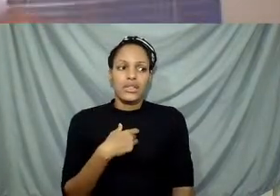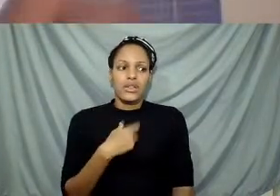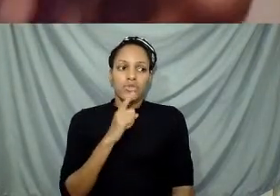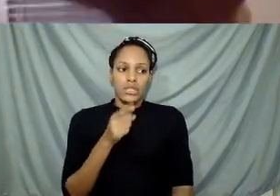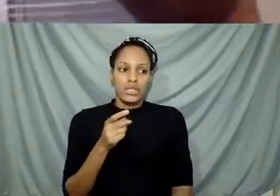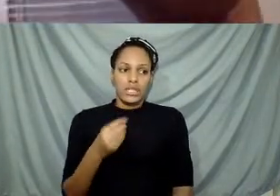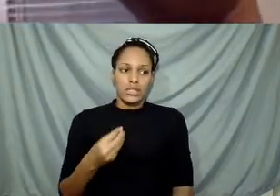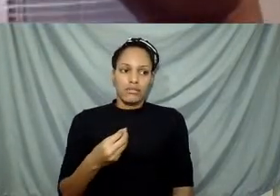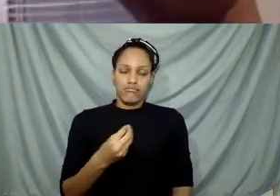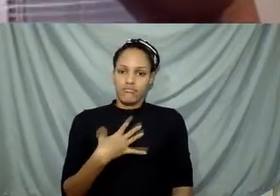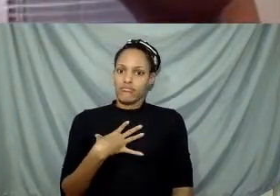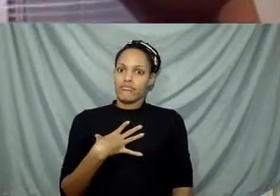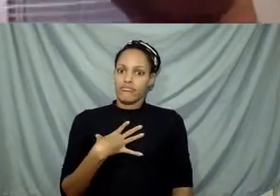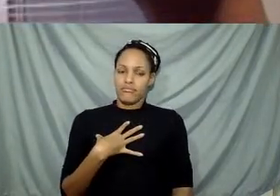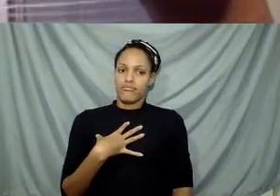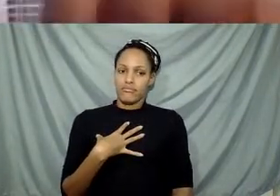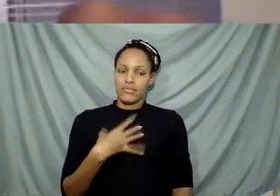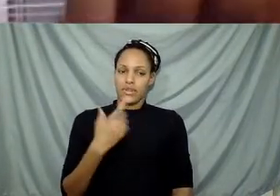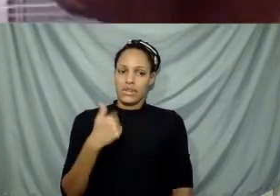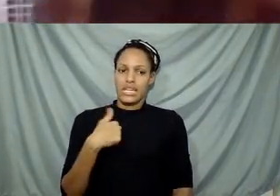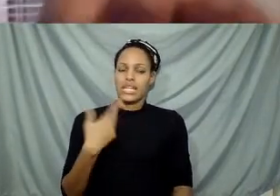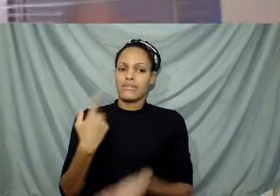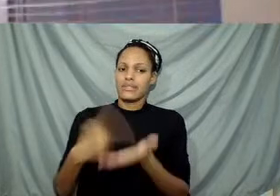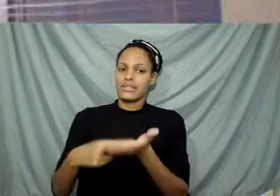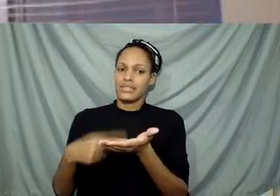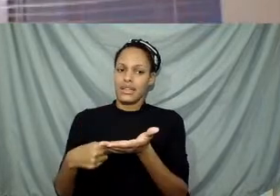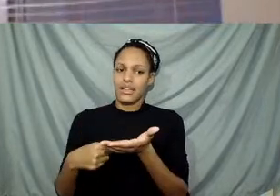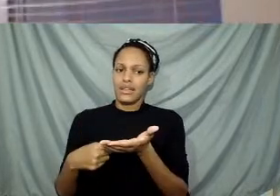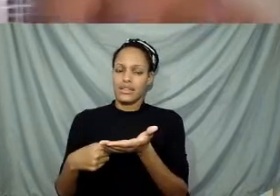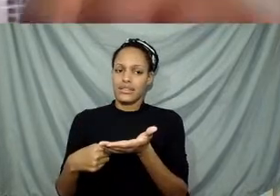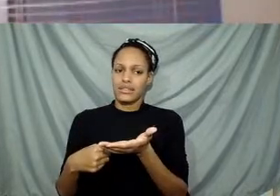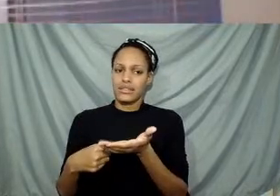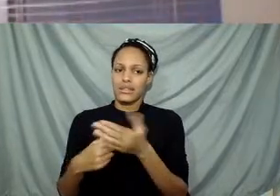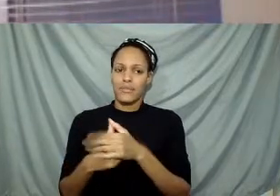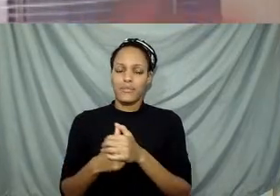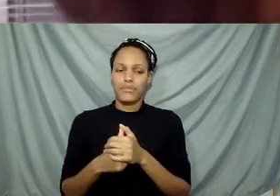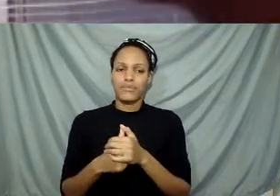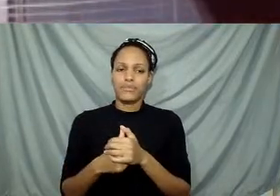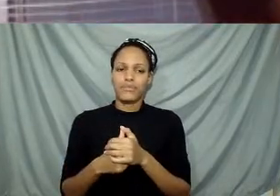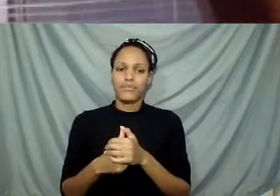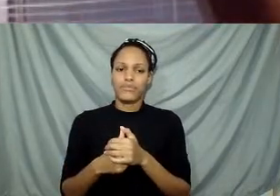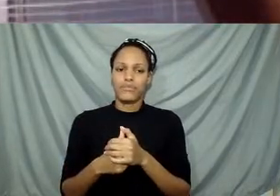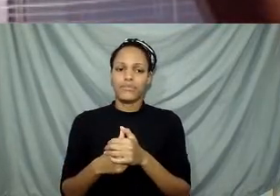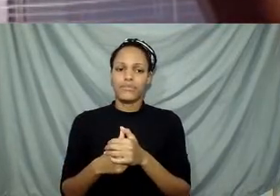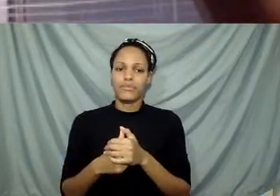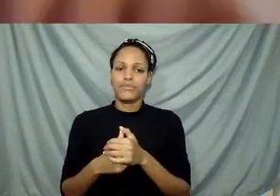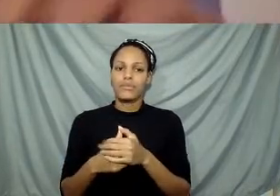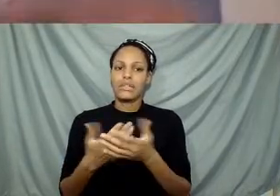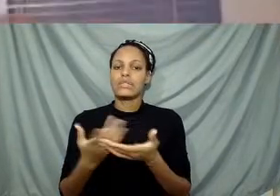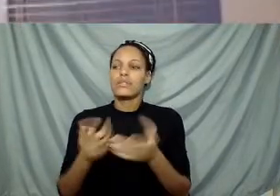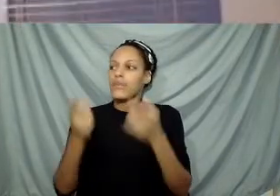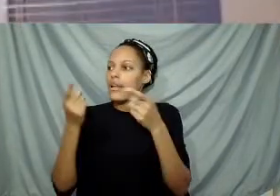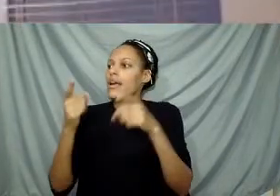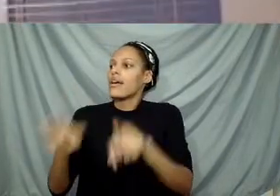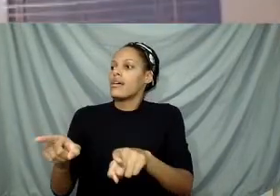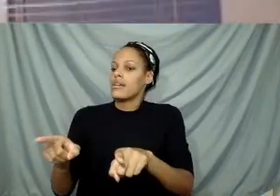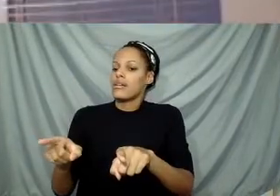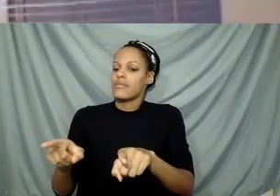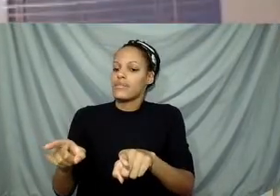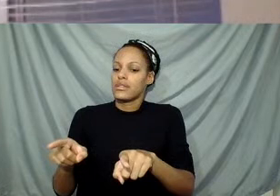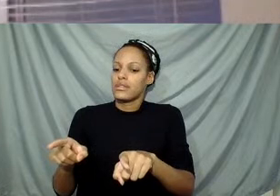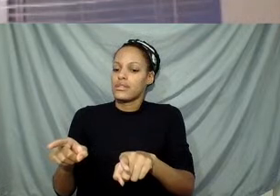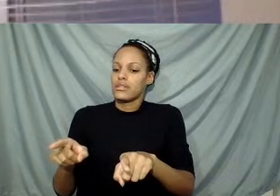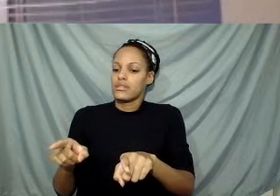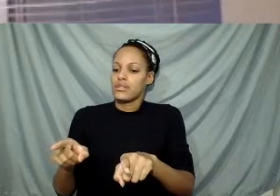talking about what would be the inevitable accountability that would occur at this very time that we're living